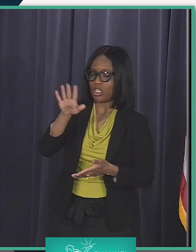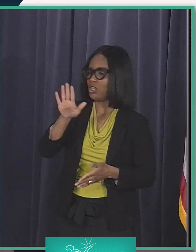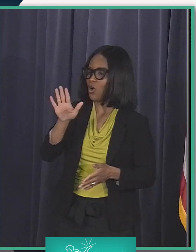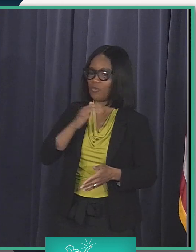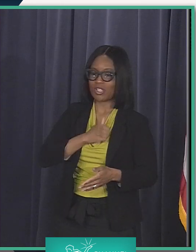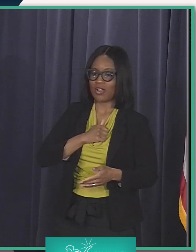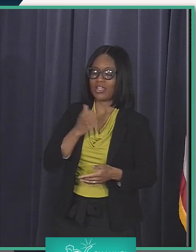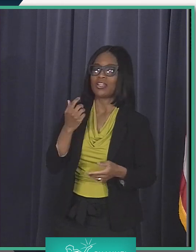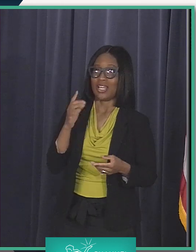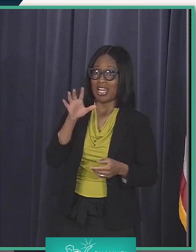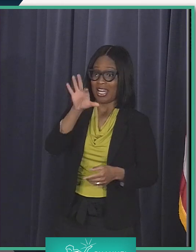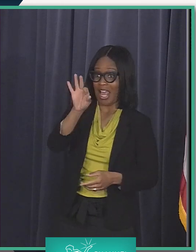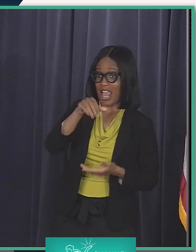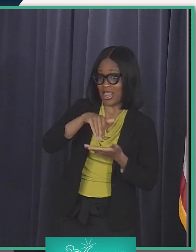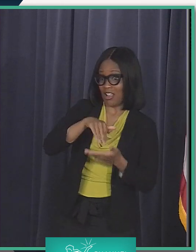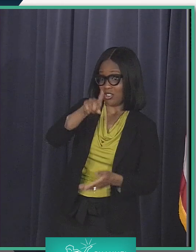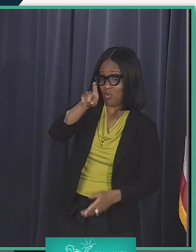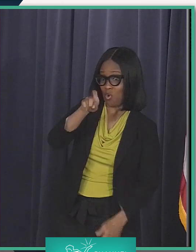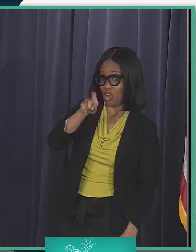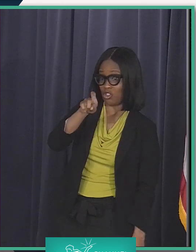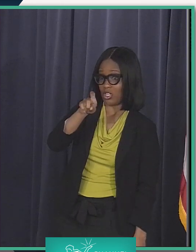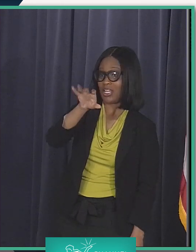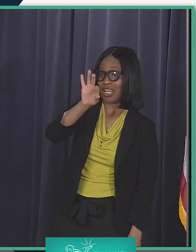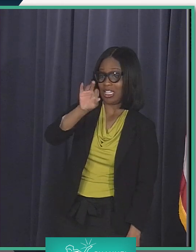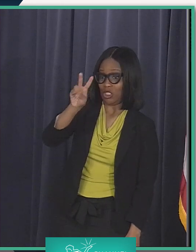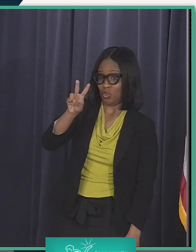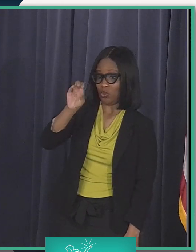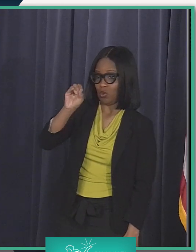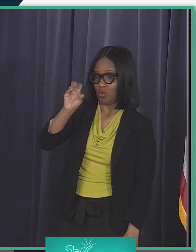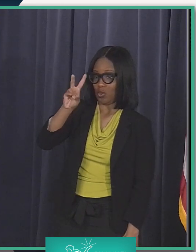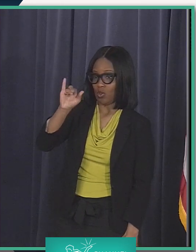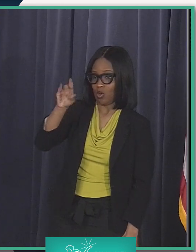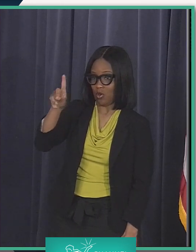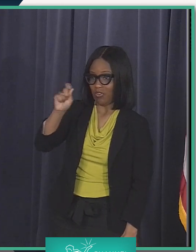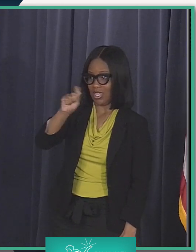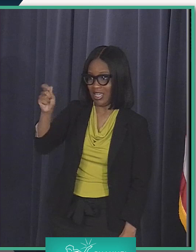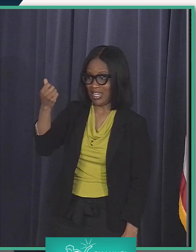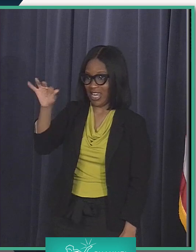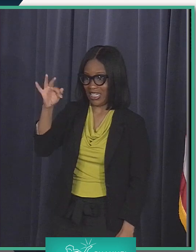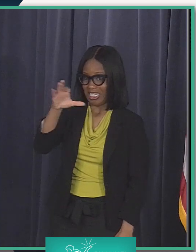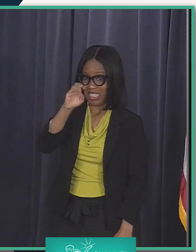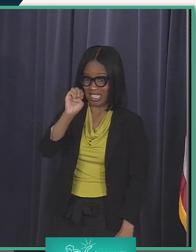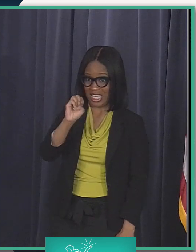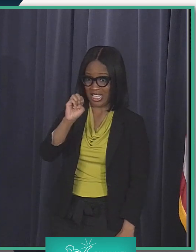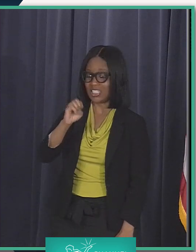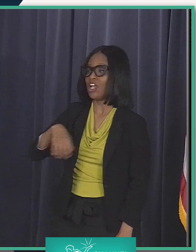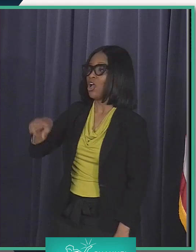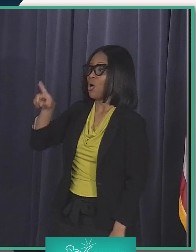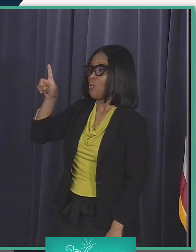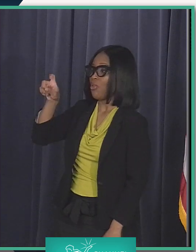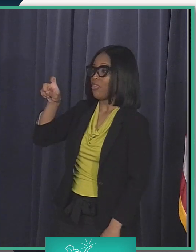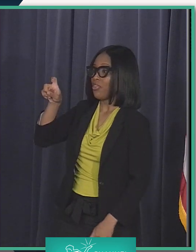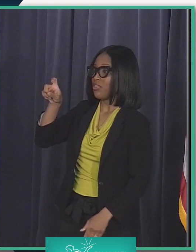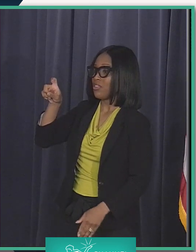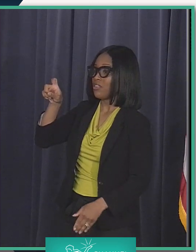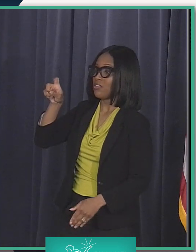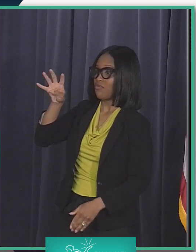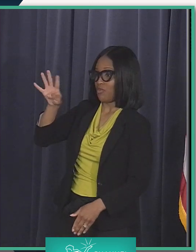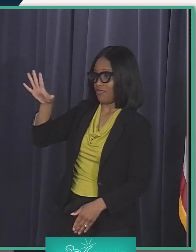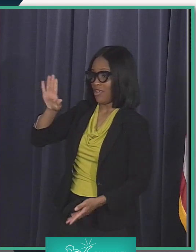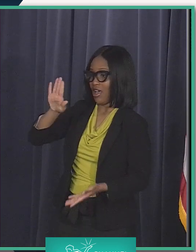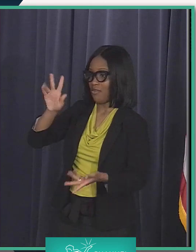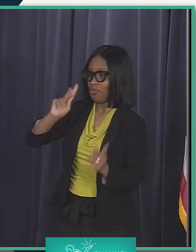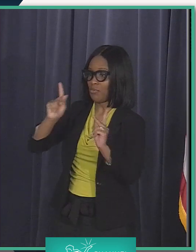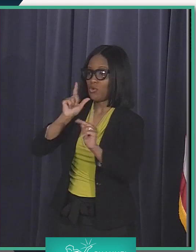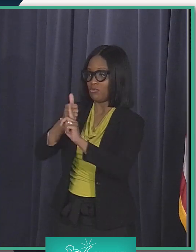as of today, there are 9,192 COVID-19 cases and 1,045 deaths. Every day